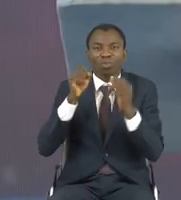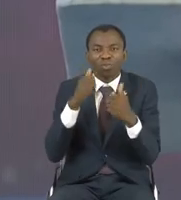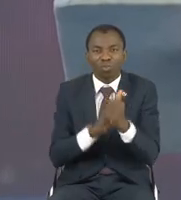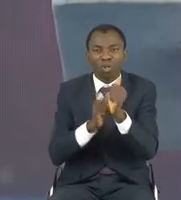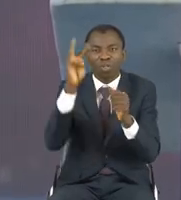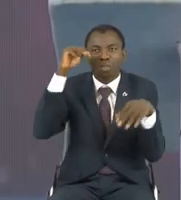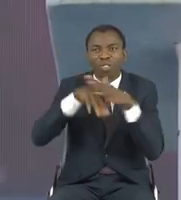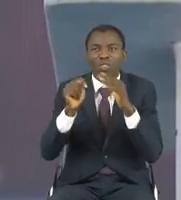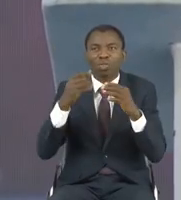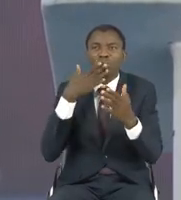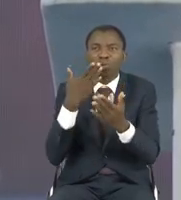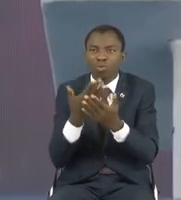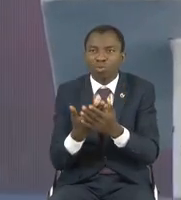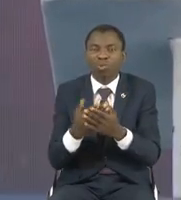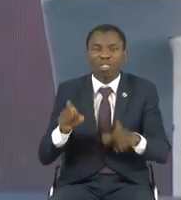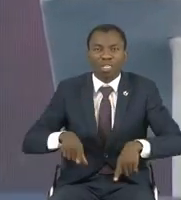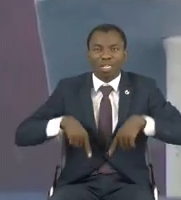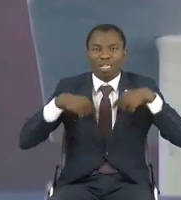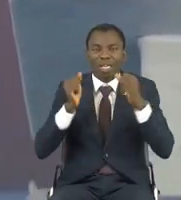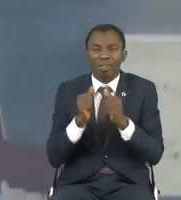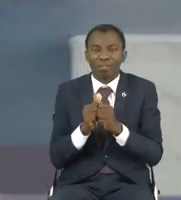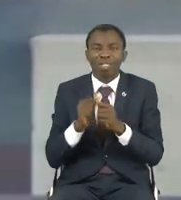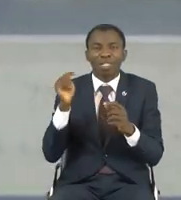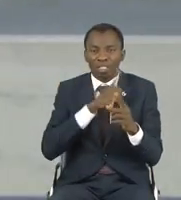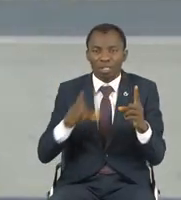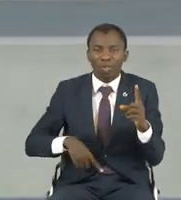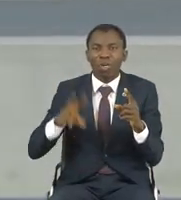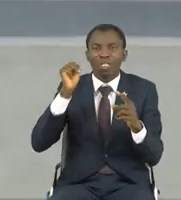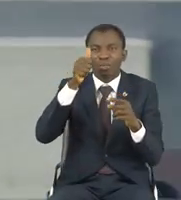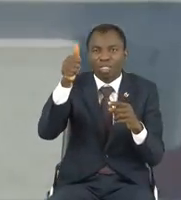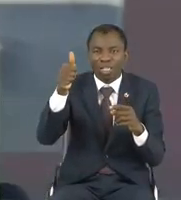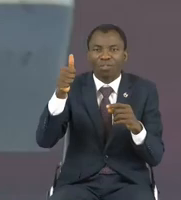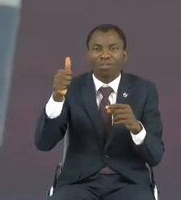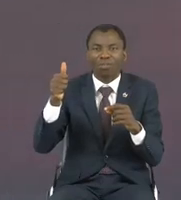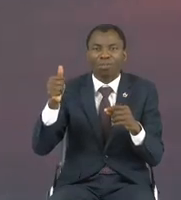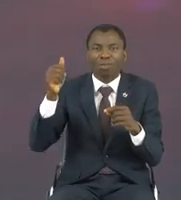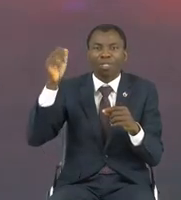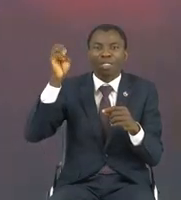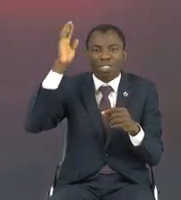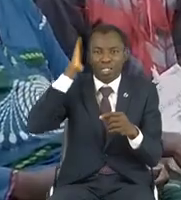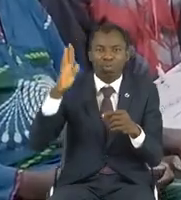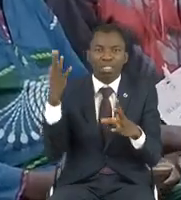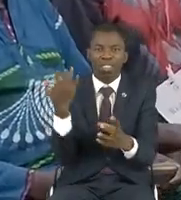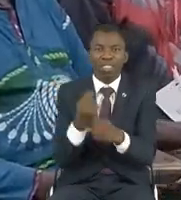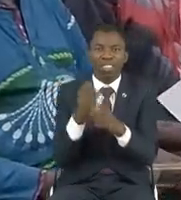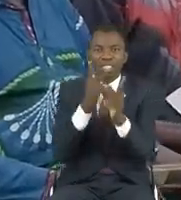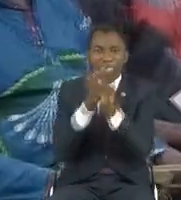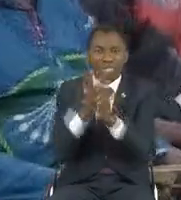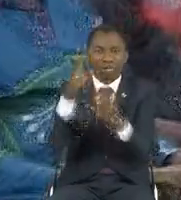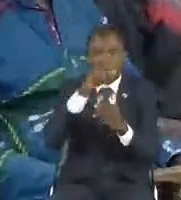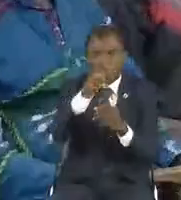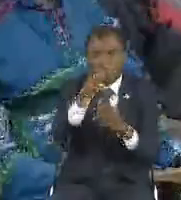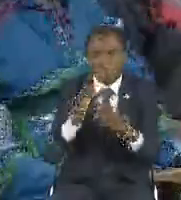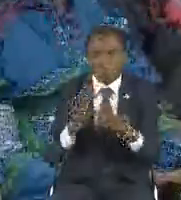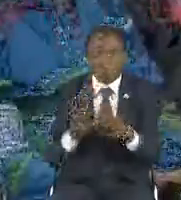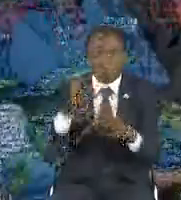successful life. And the Lord himself, he will take care of you. Amen. He will